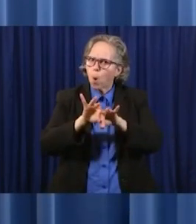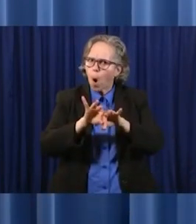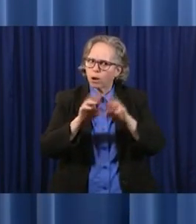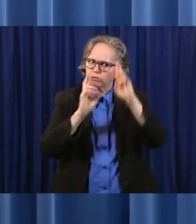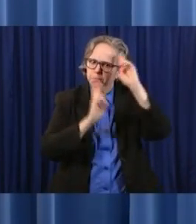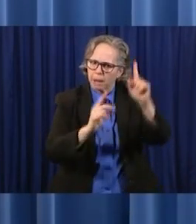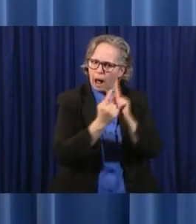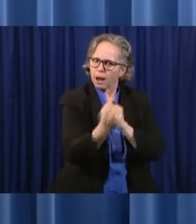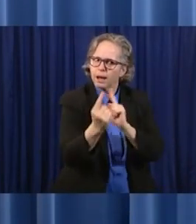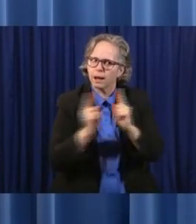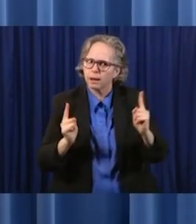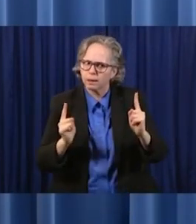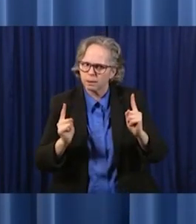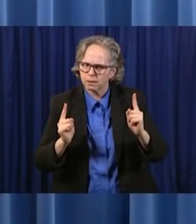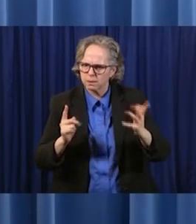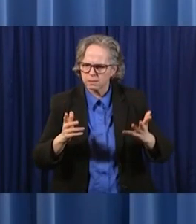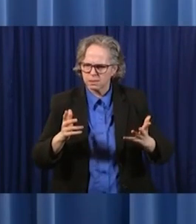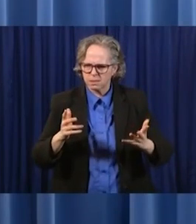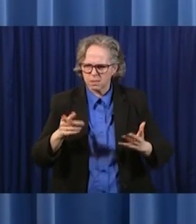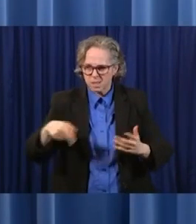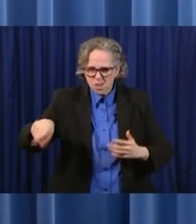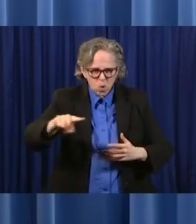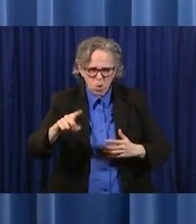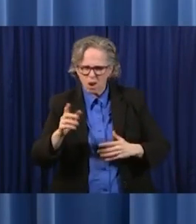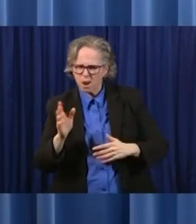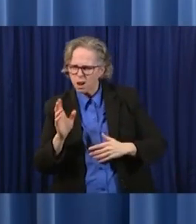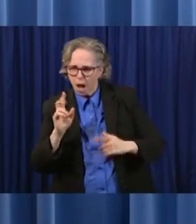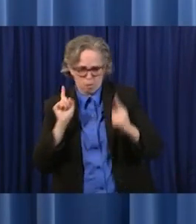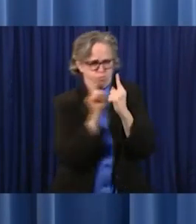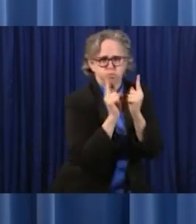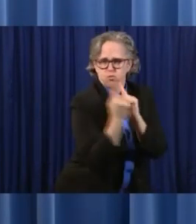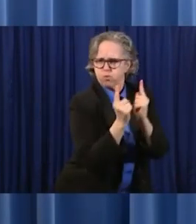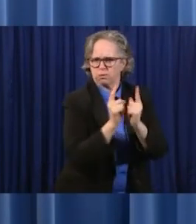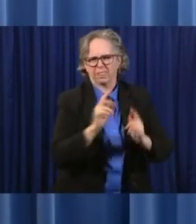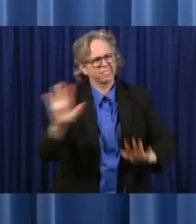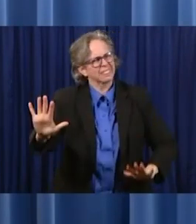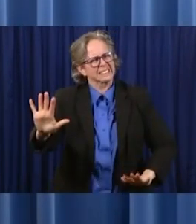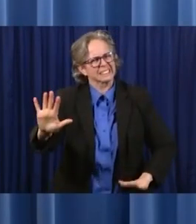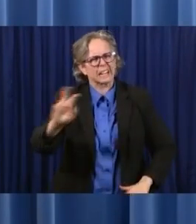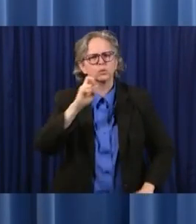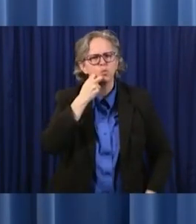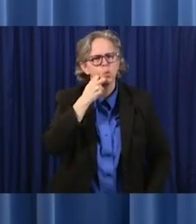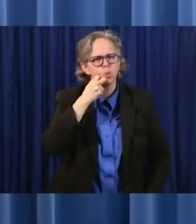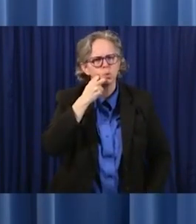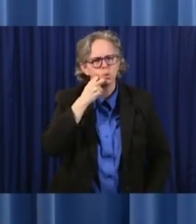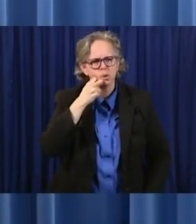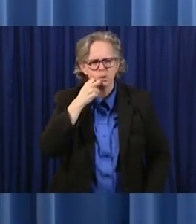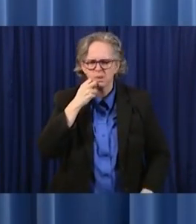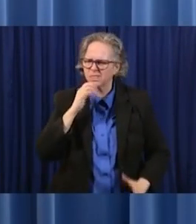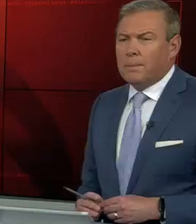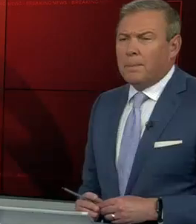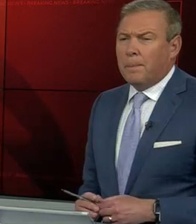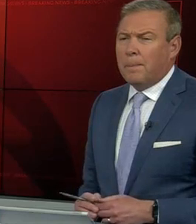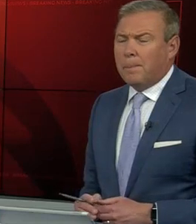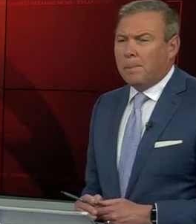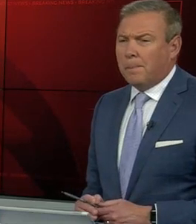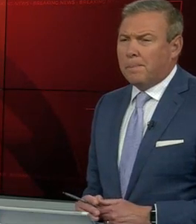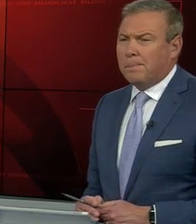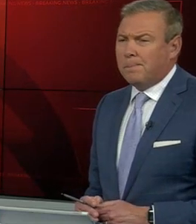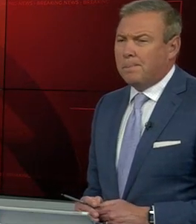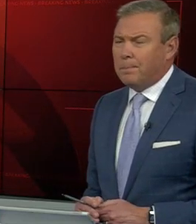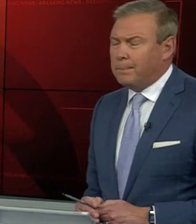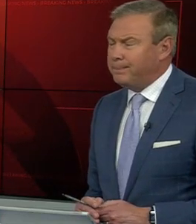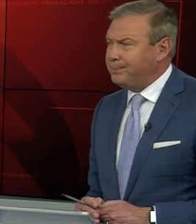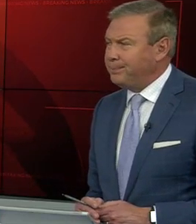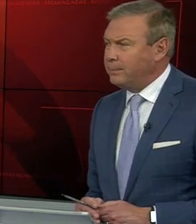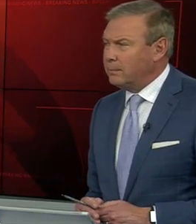just obnoxious, I just find that very, very sad. Yeah, the governor says he's been in the public